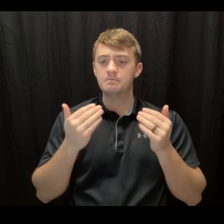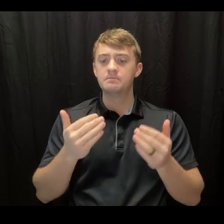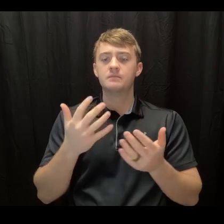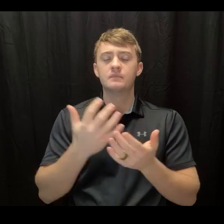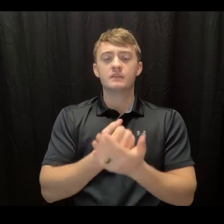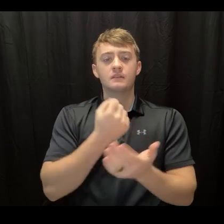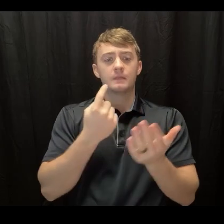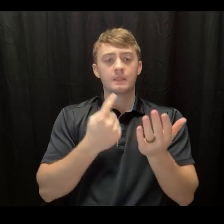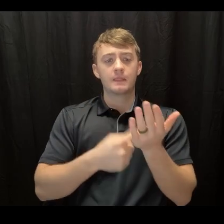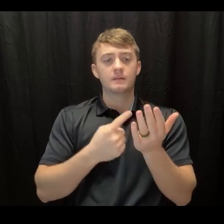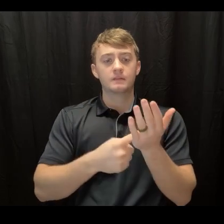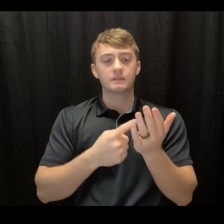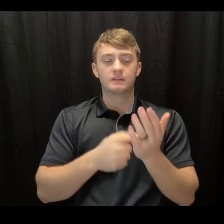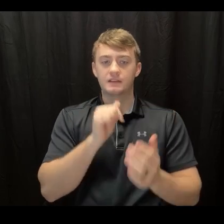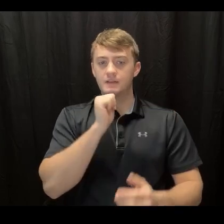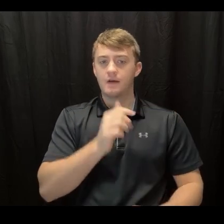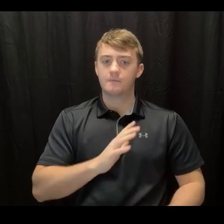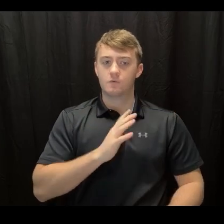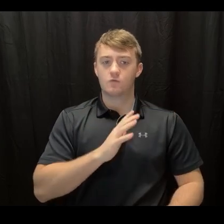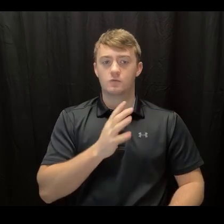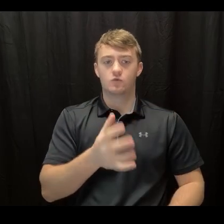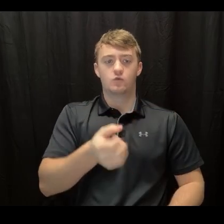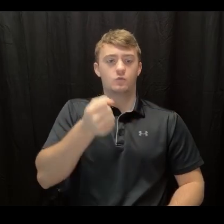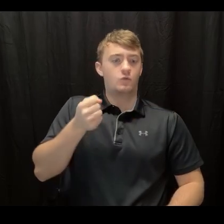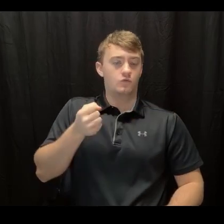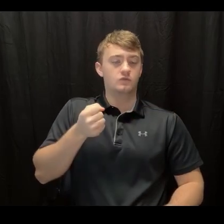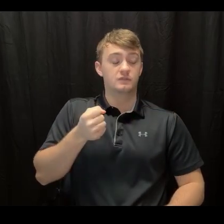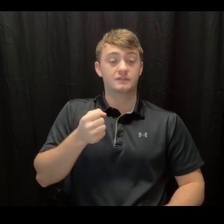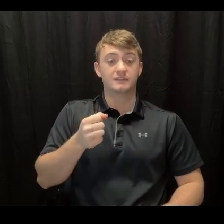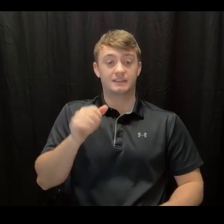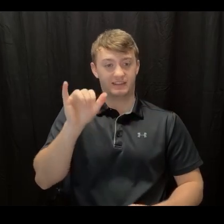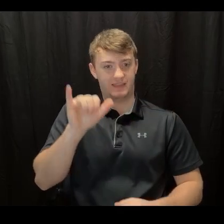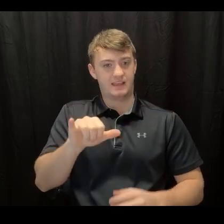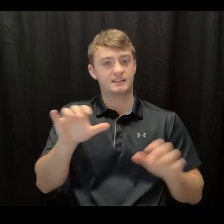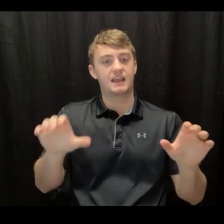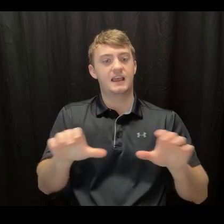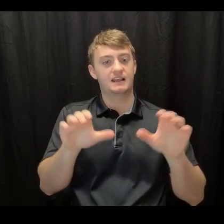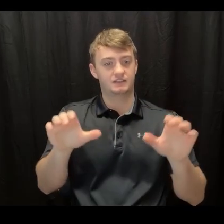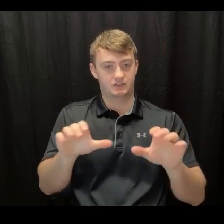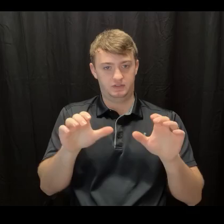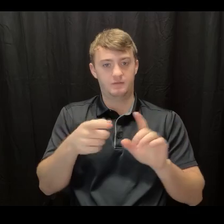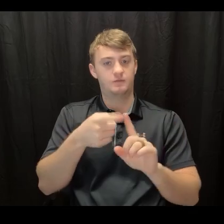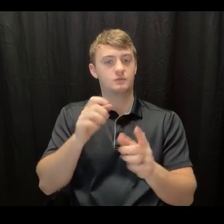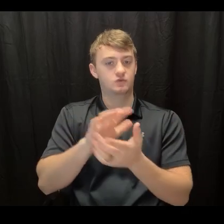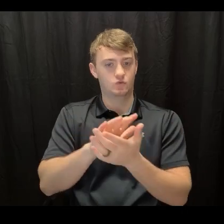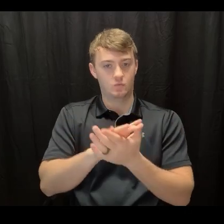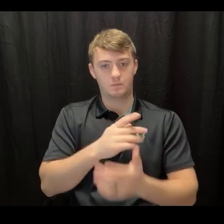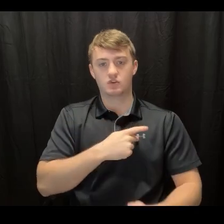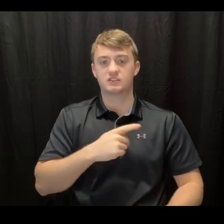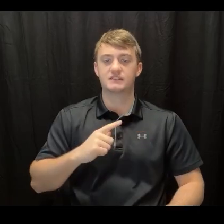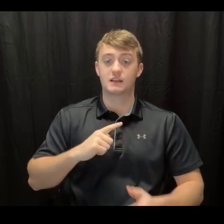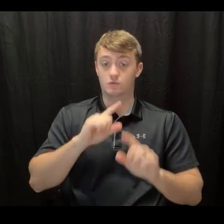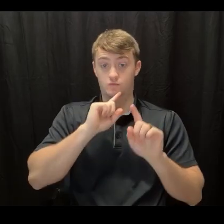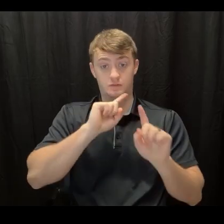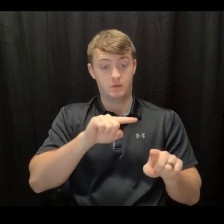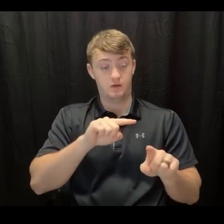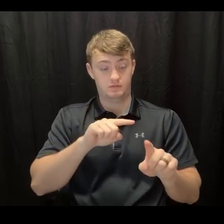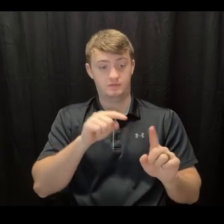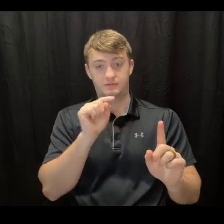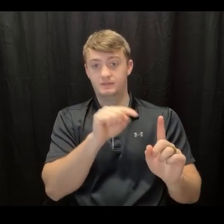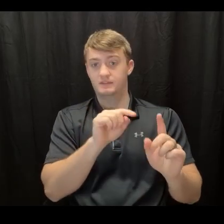So let's talk about informal removals. So this is an action taken by school personnel in